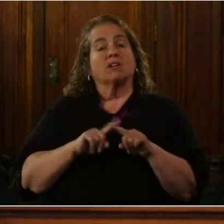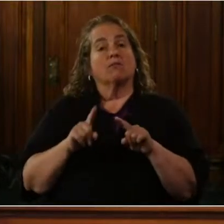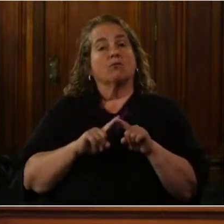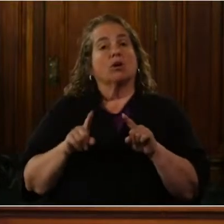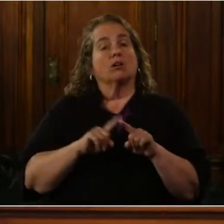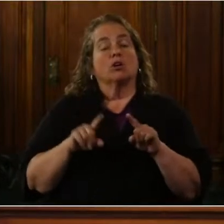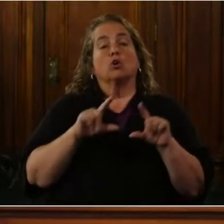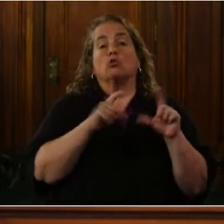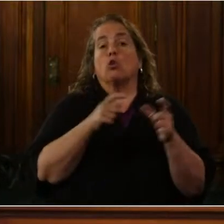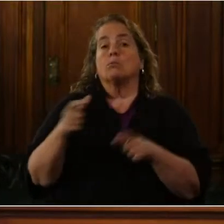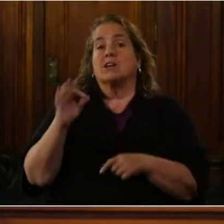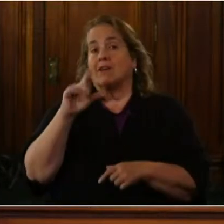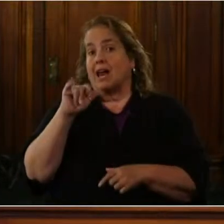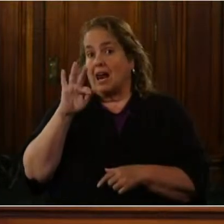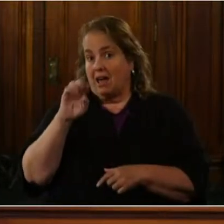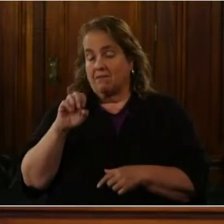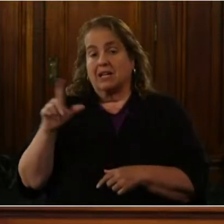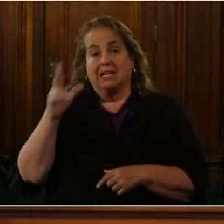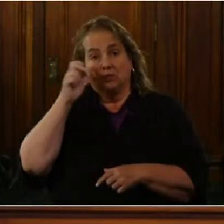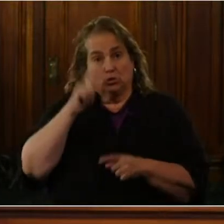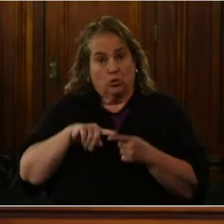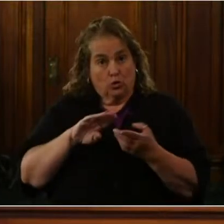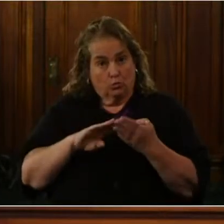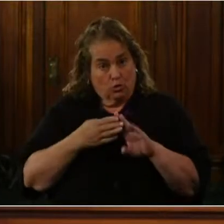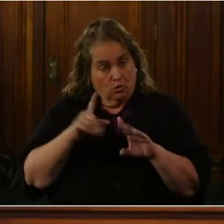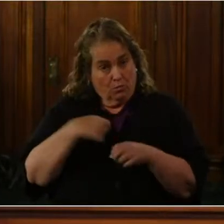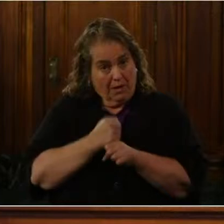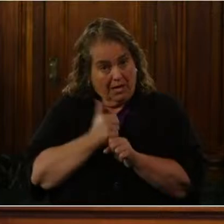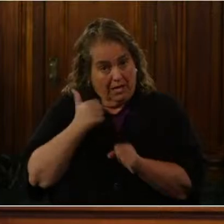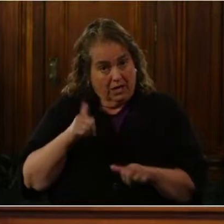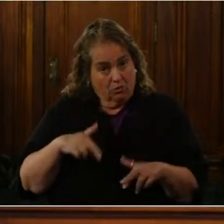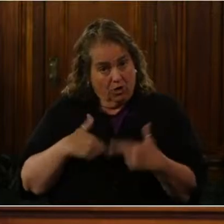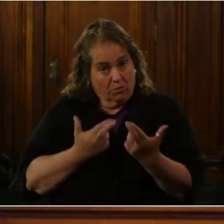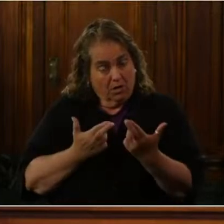the community, then making recommendations related to